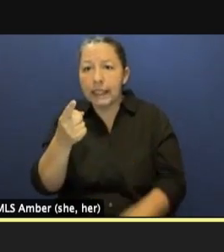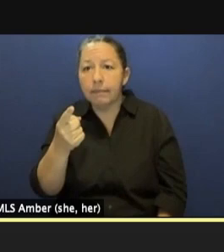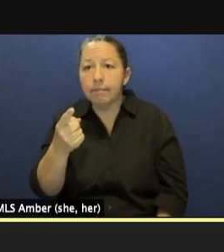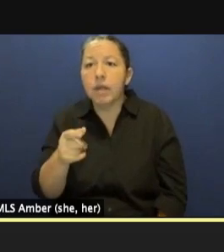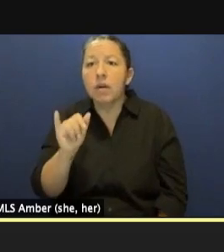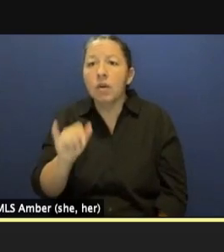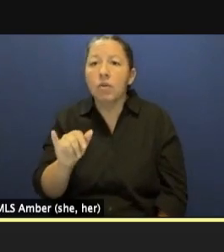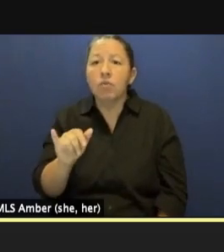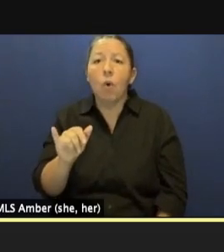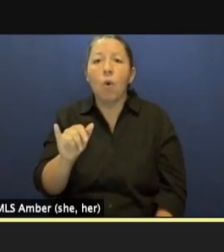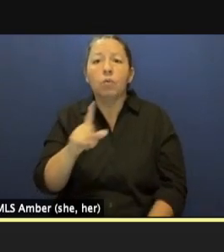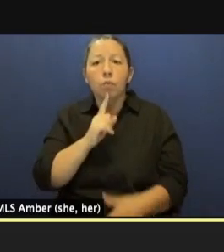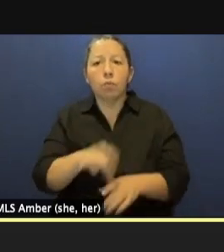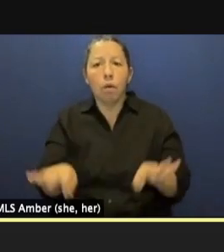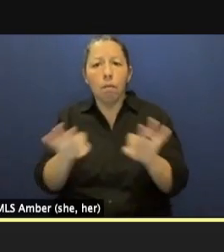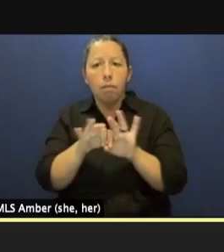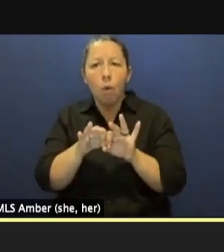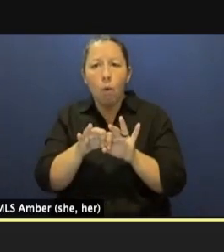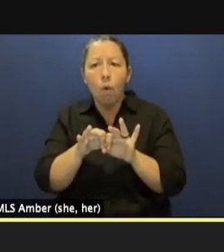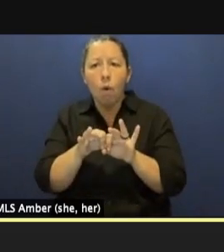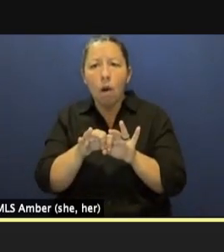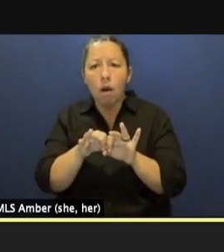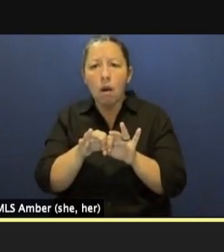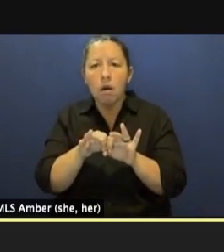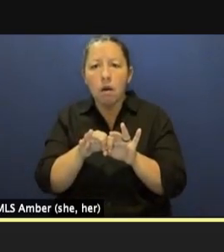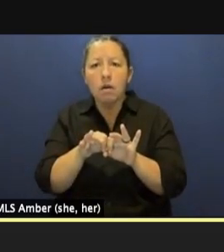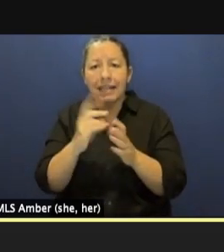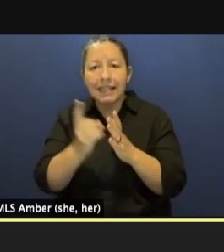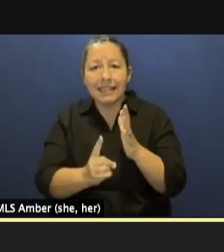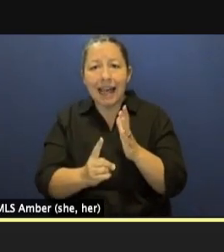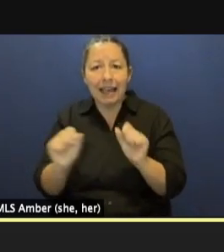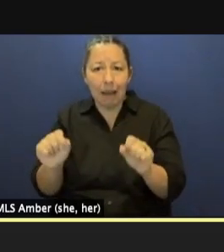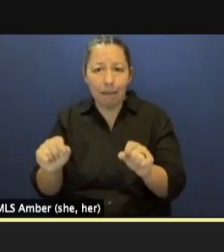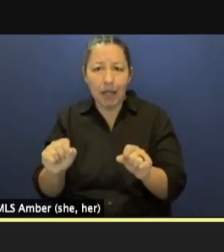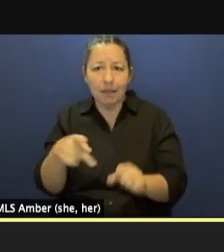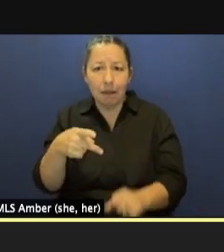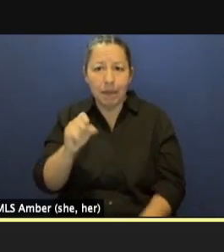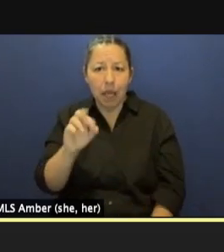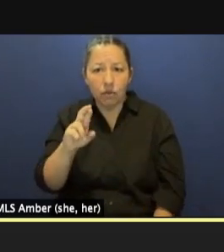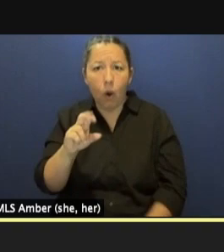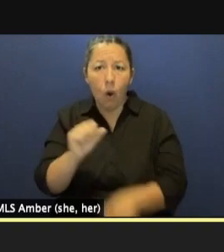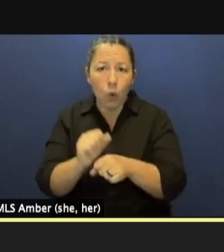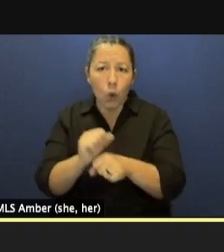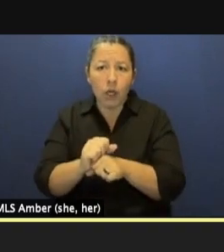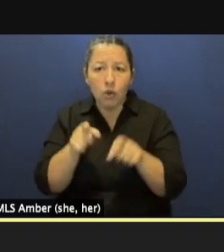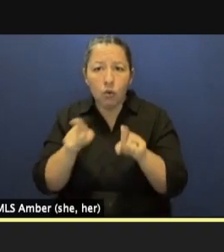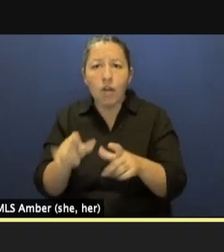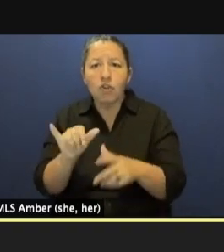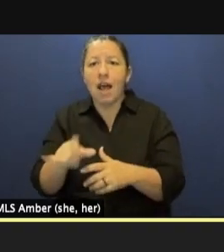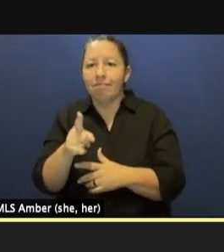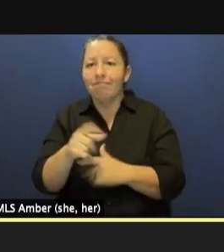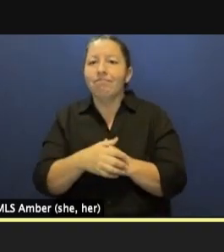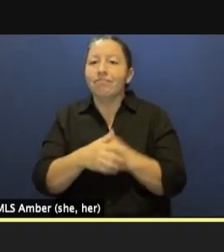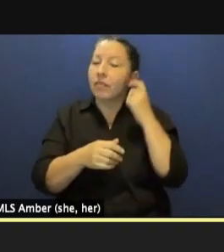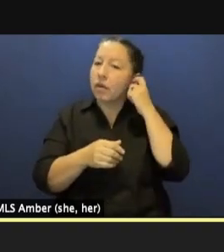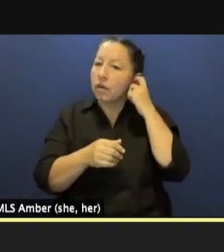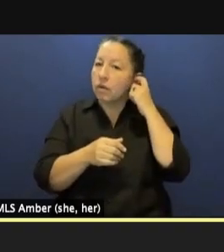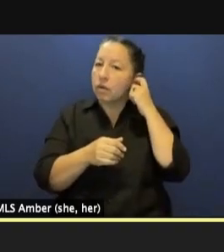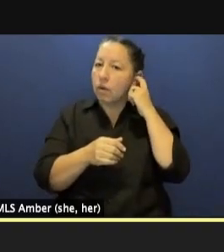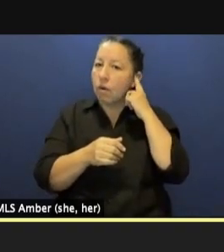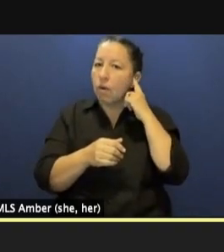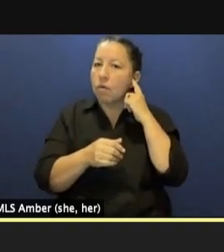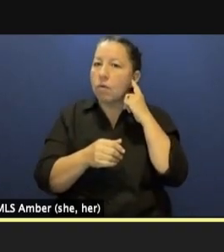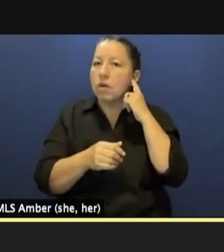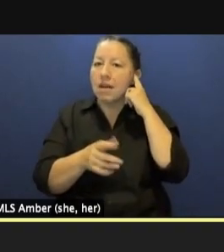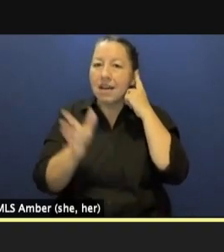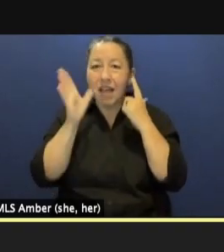key driving design capabilities. And as we're about to approach our CDR in the fall, these will get